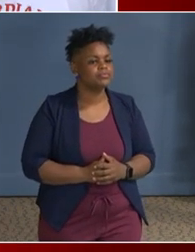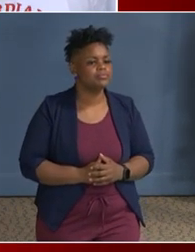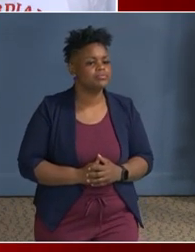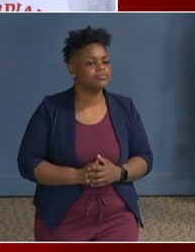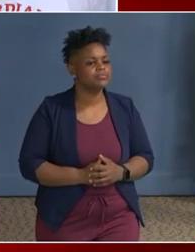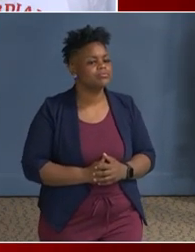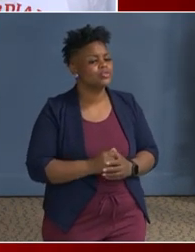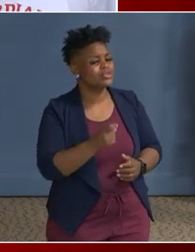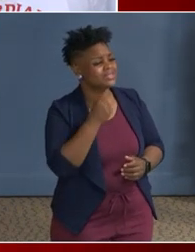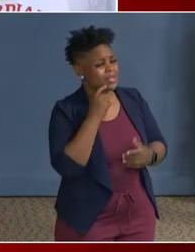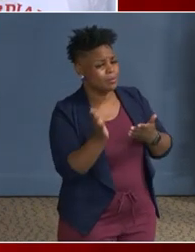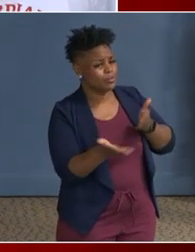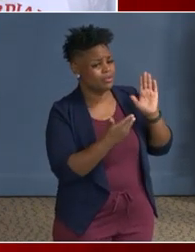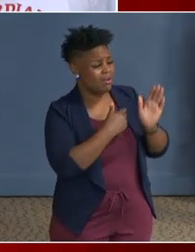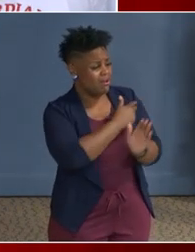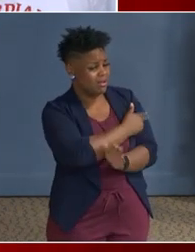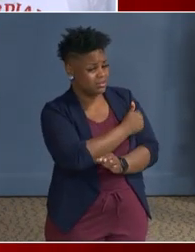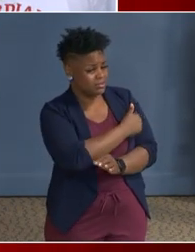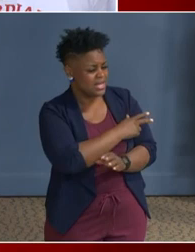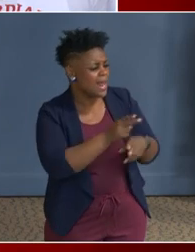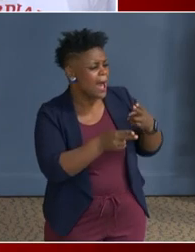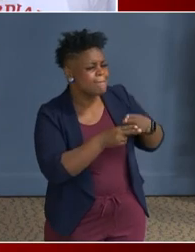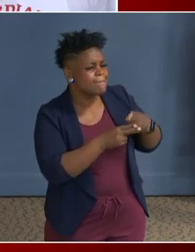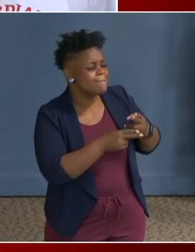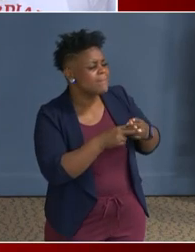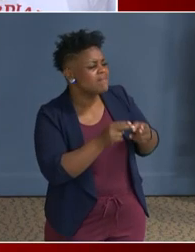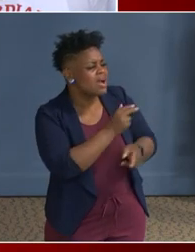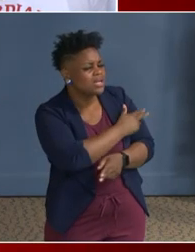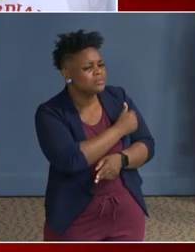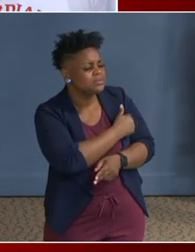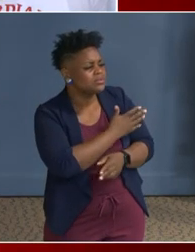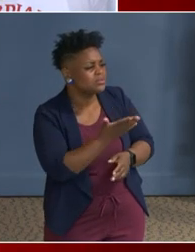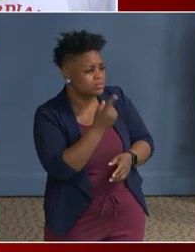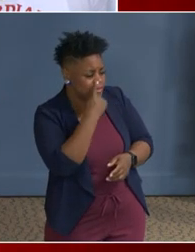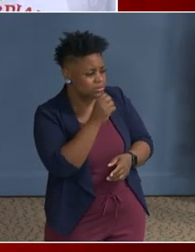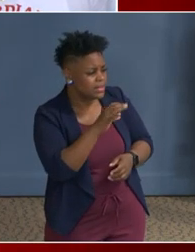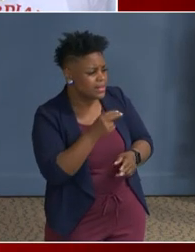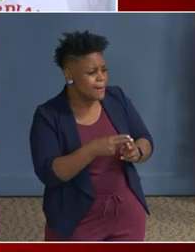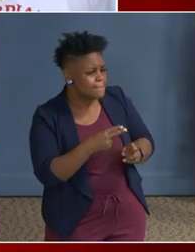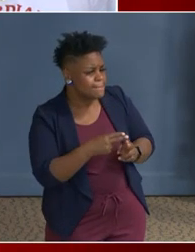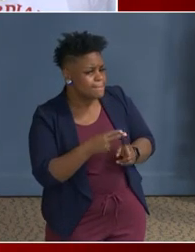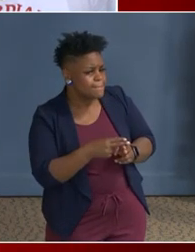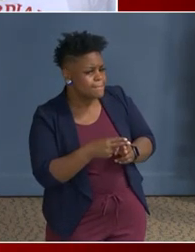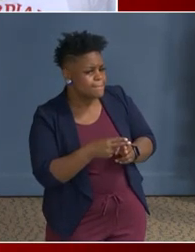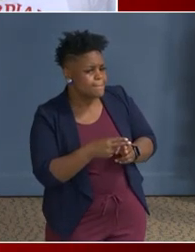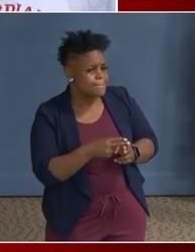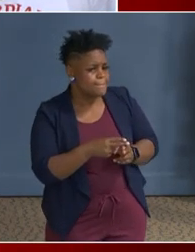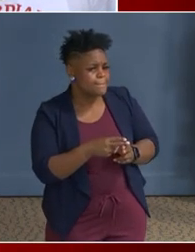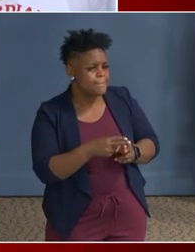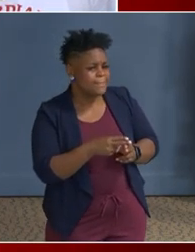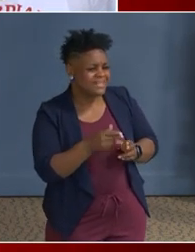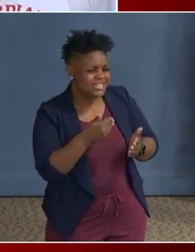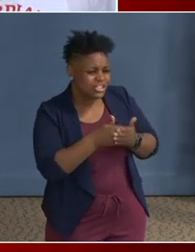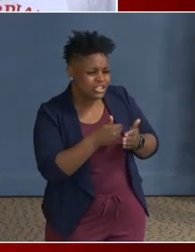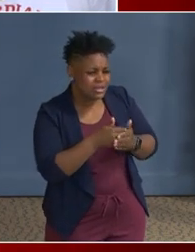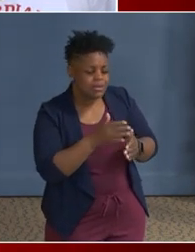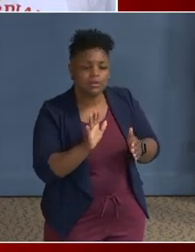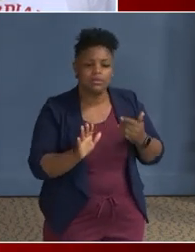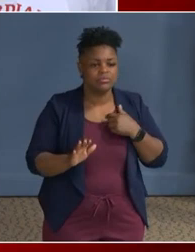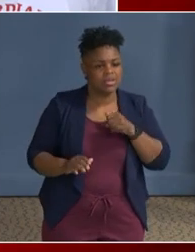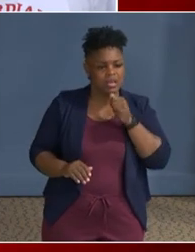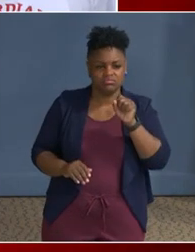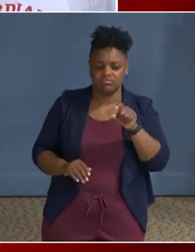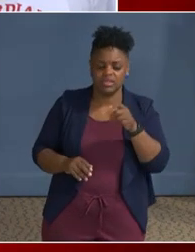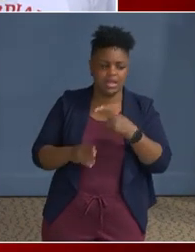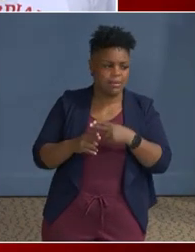to? What hospital? Well, yeah, you said they were taken each of the victims were taken to a local hospital. Yeah, we never discussed the location of the